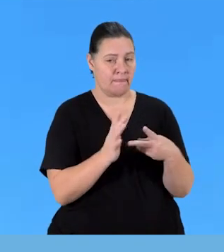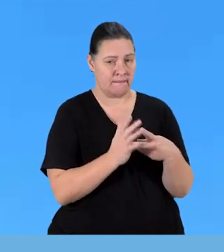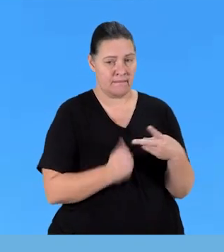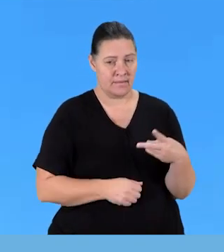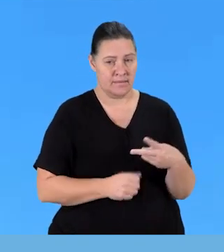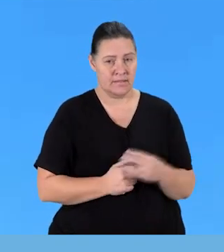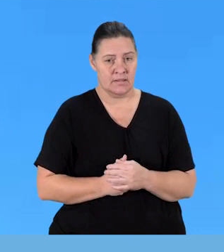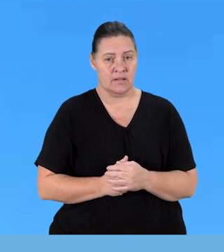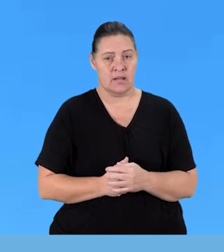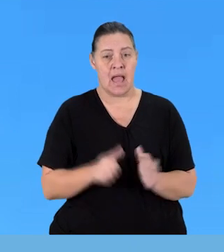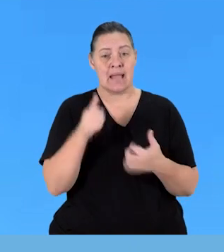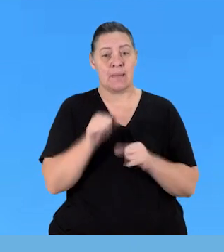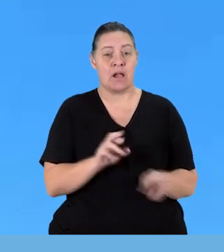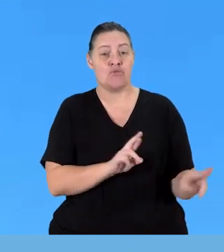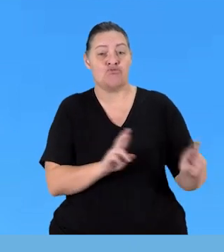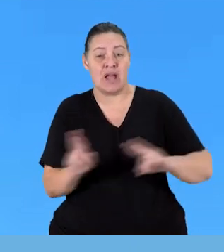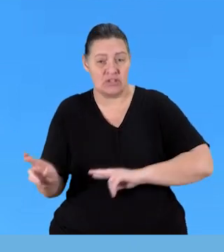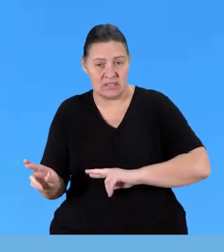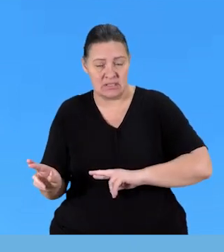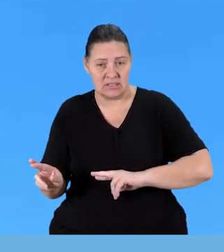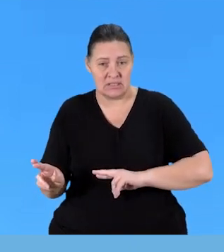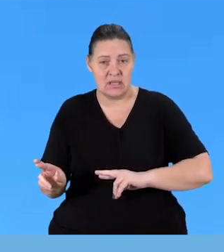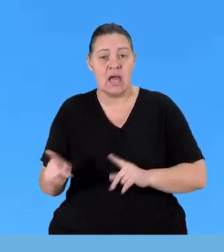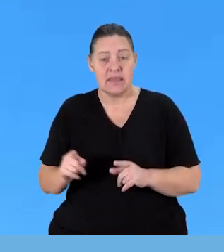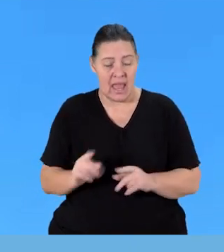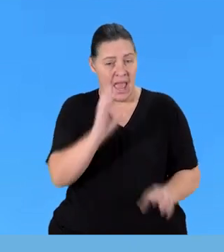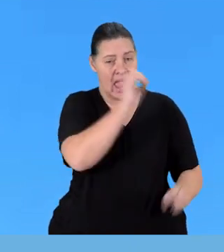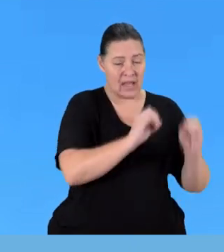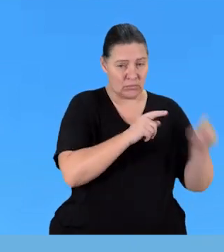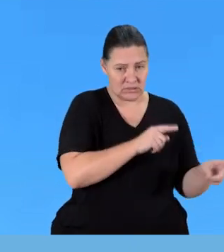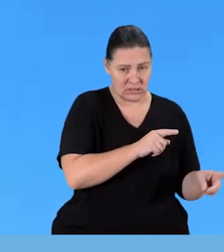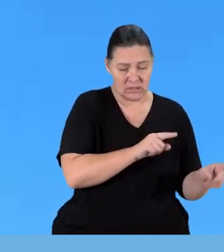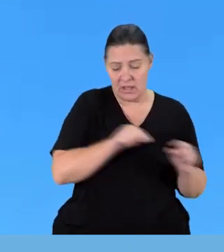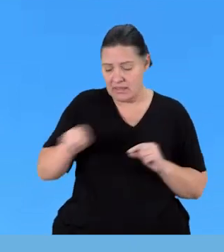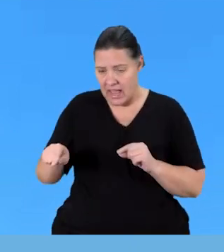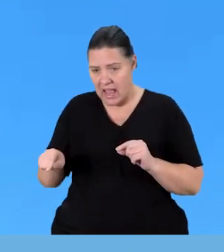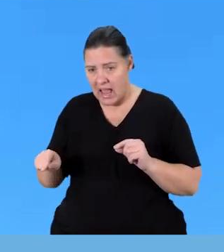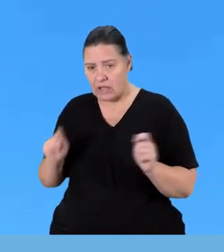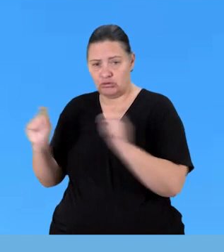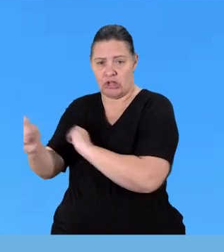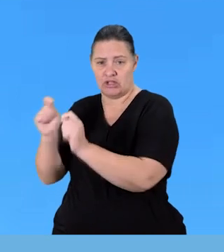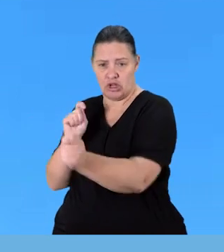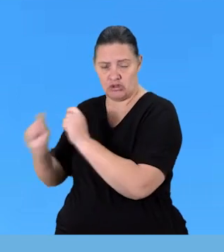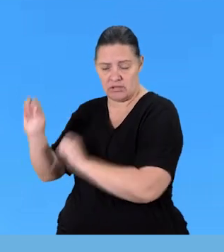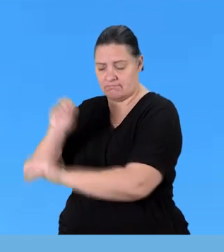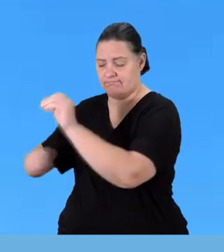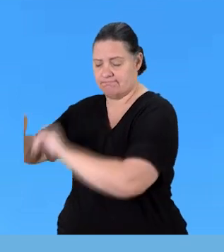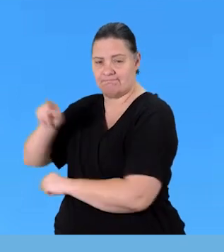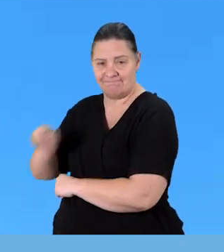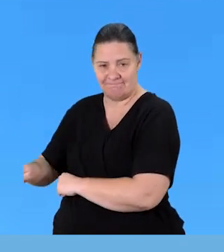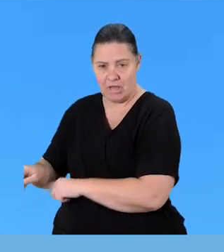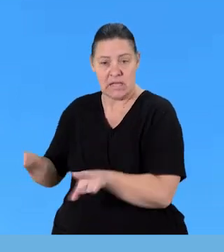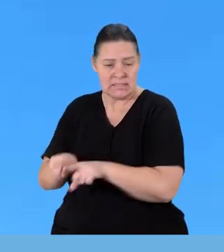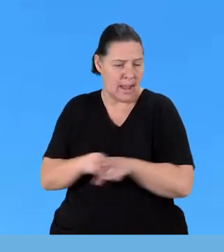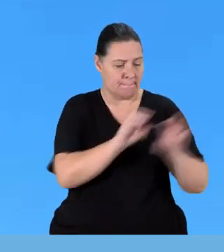is that chemical reactions, they rearrange the atoms of the reactants to form a new substance. So whenever